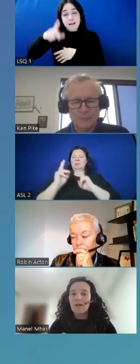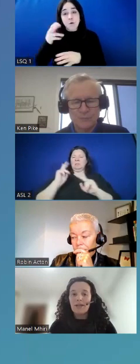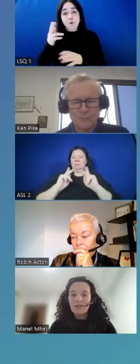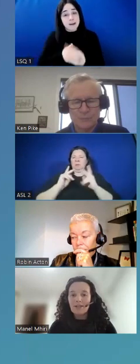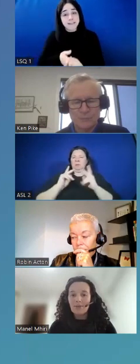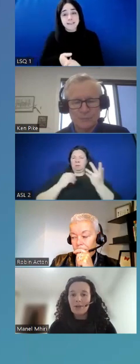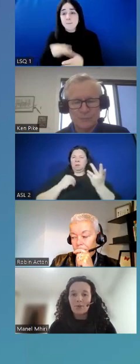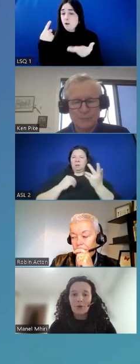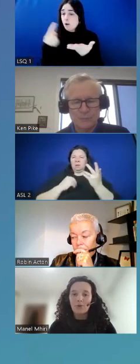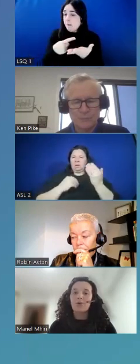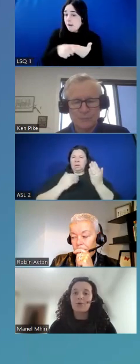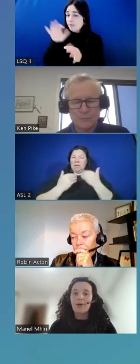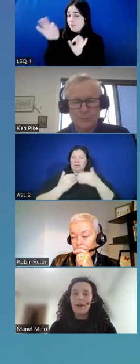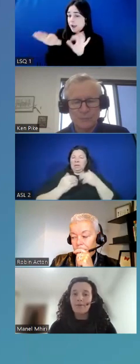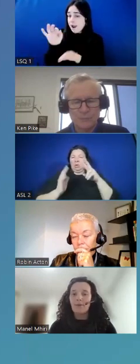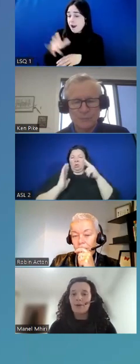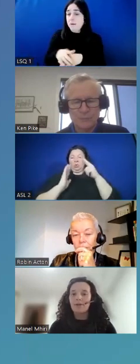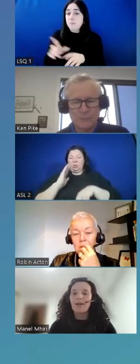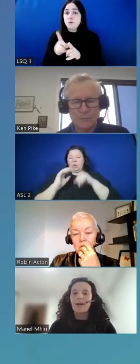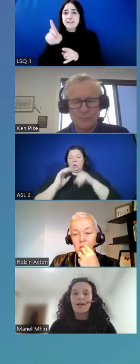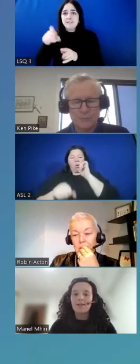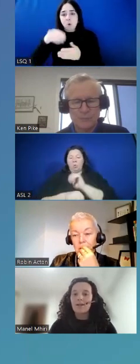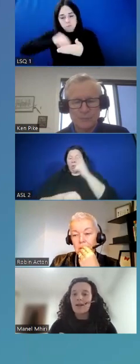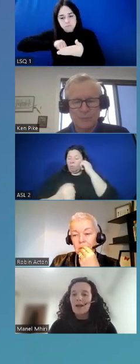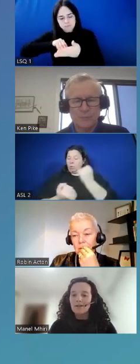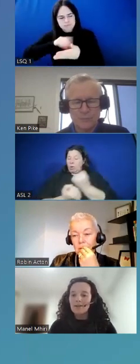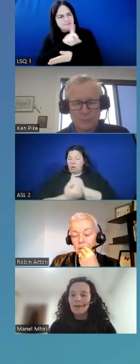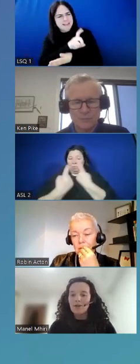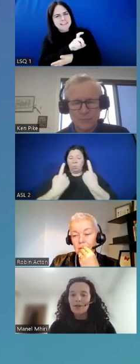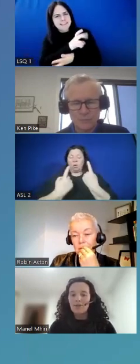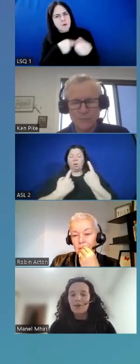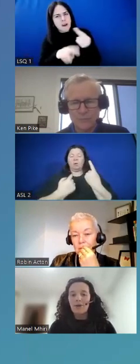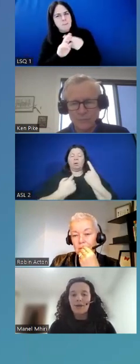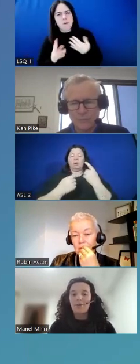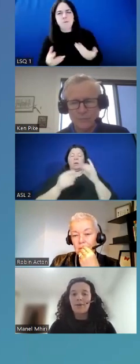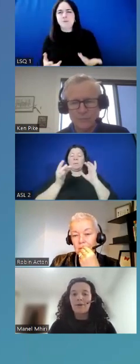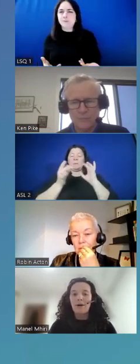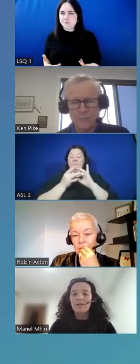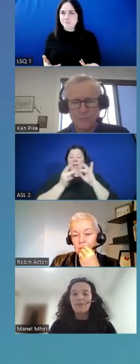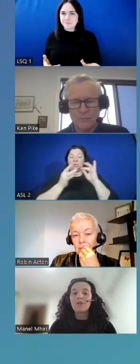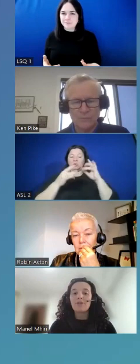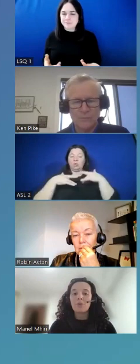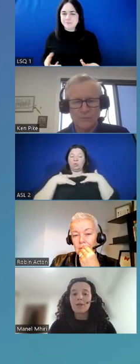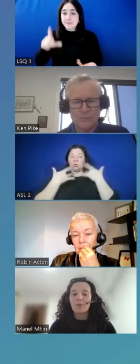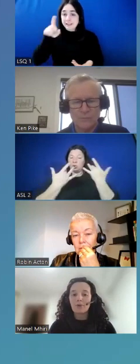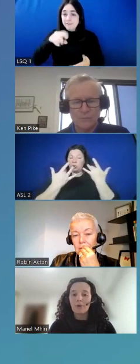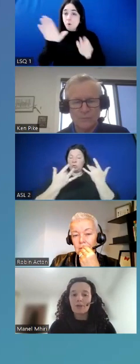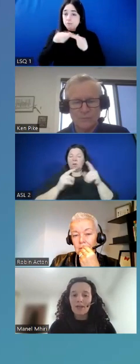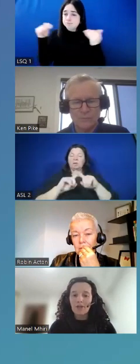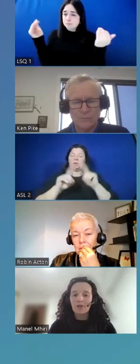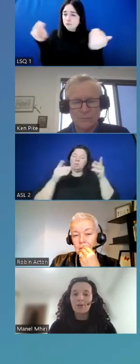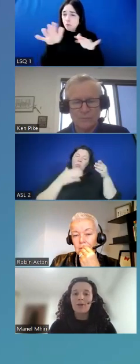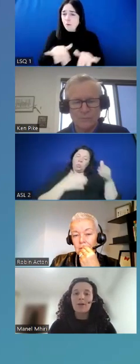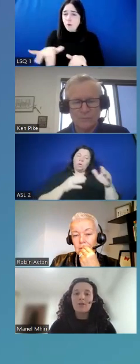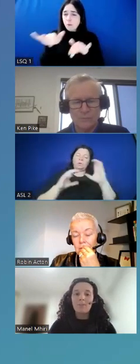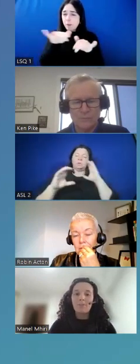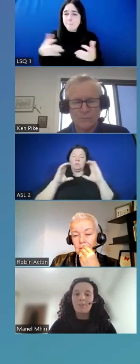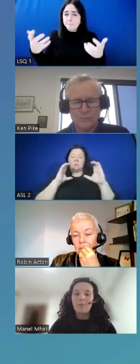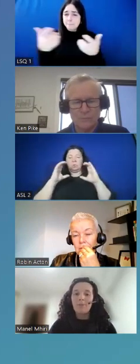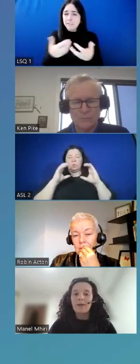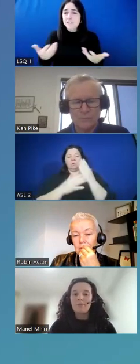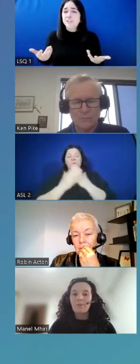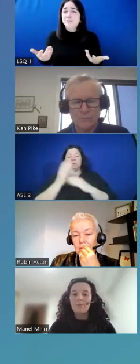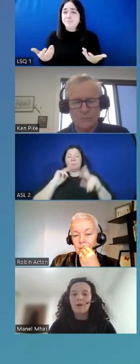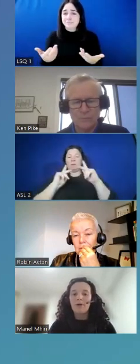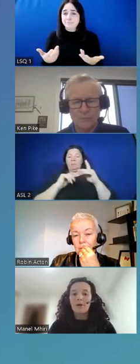because easy read won't work for everyone. And as mentioned earlier, there are different ways of communication. Some